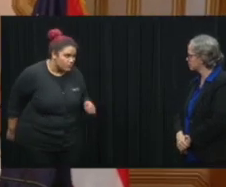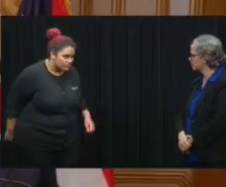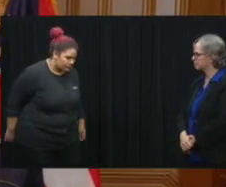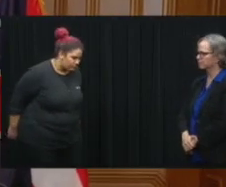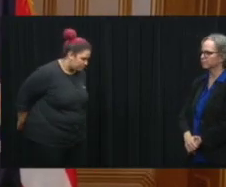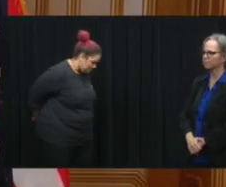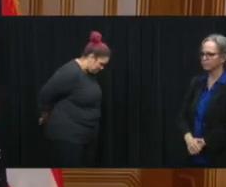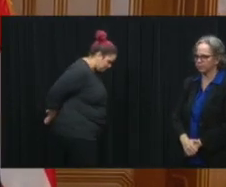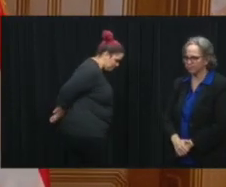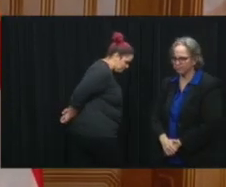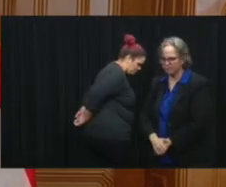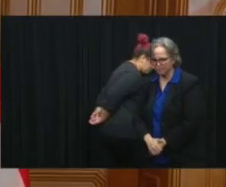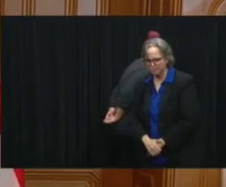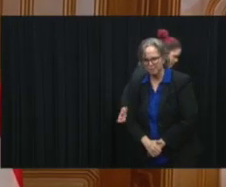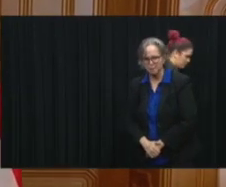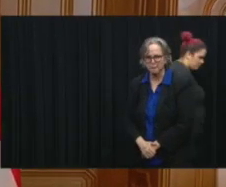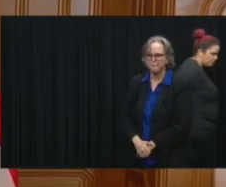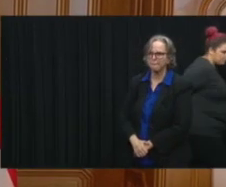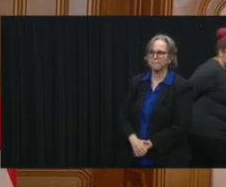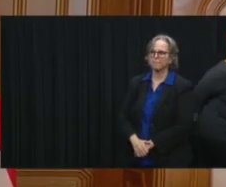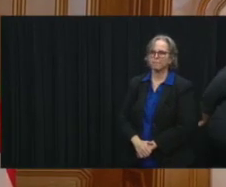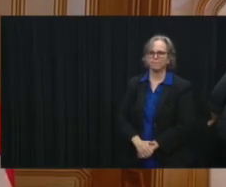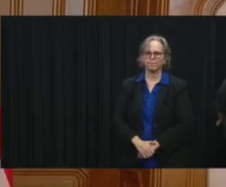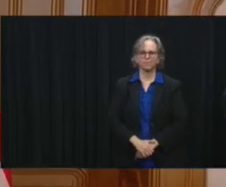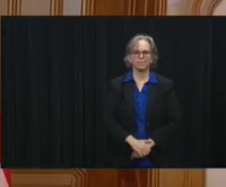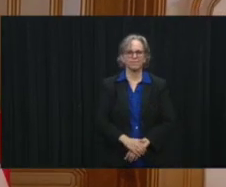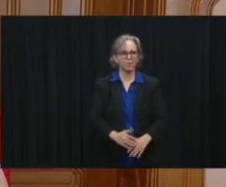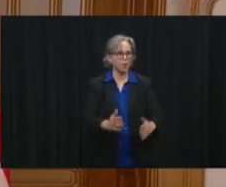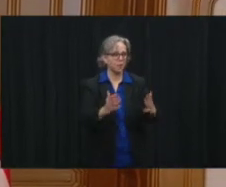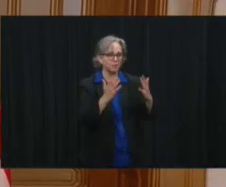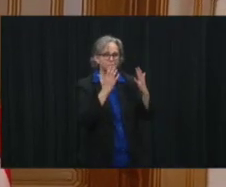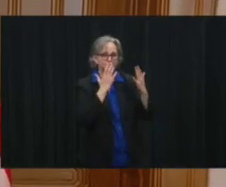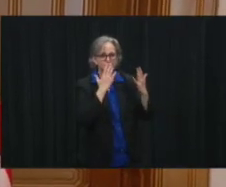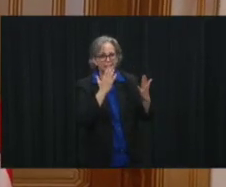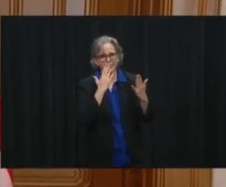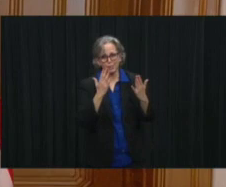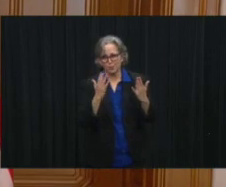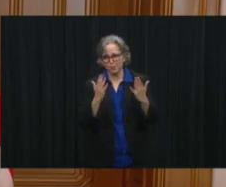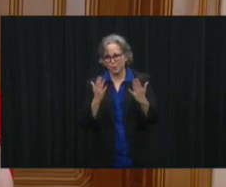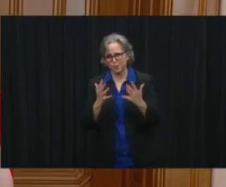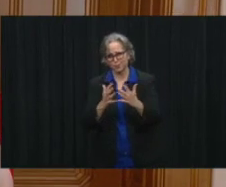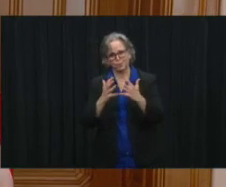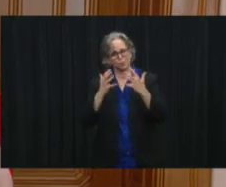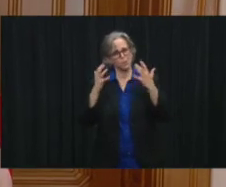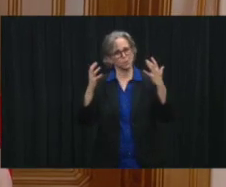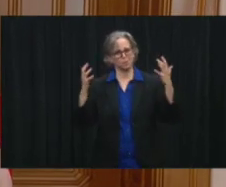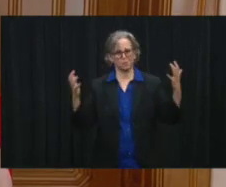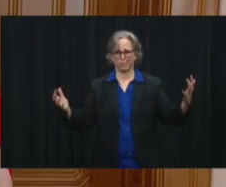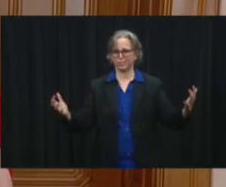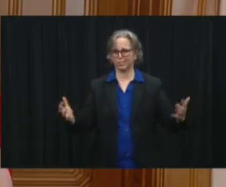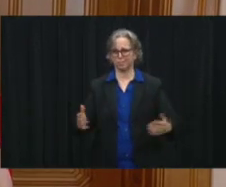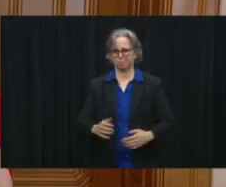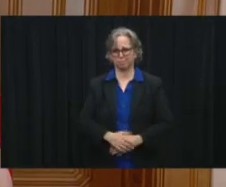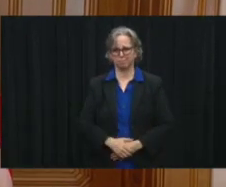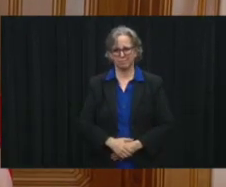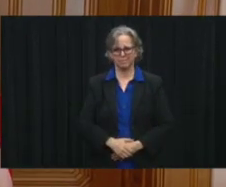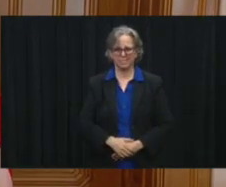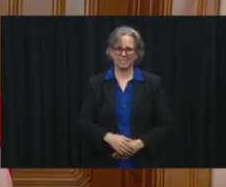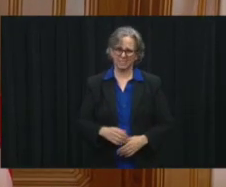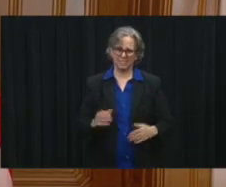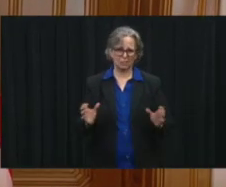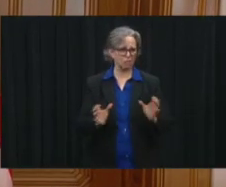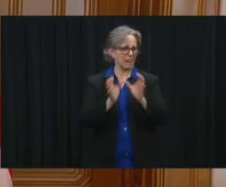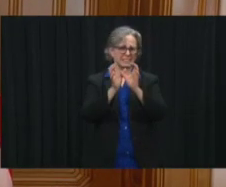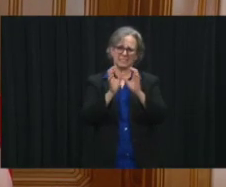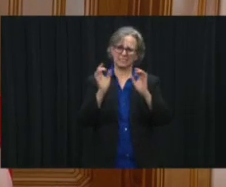Thank you all very much. In conclusion, during this crisis, life and and